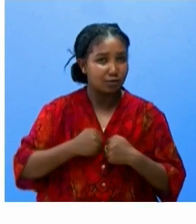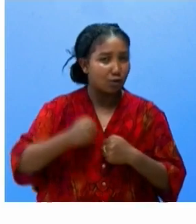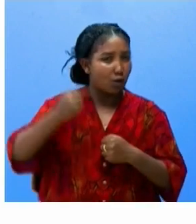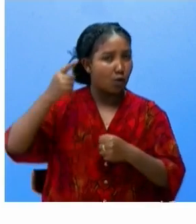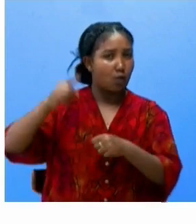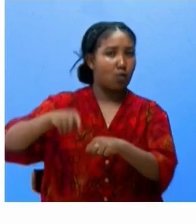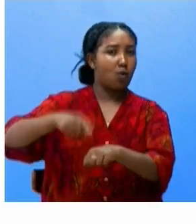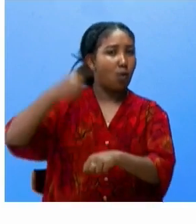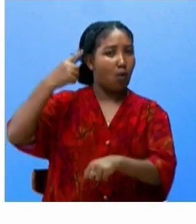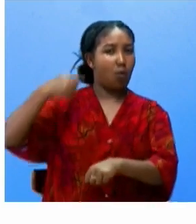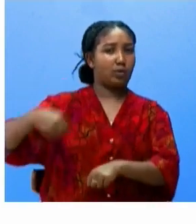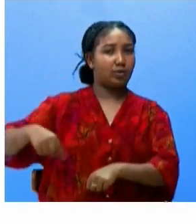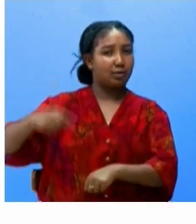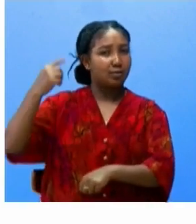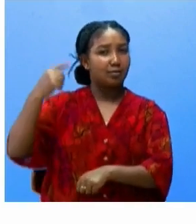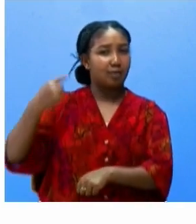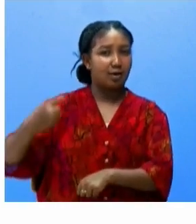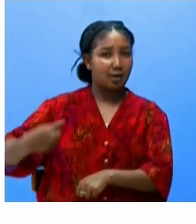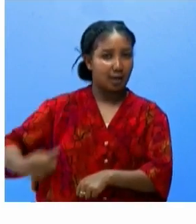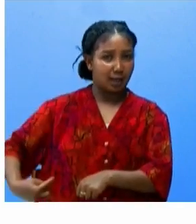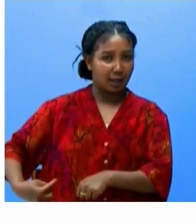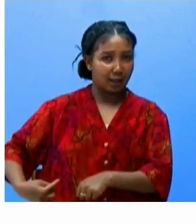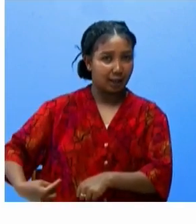long, curly